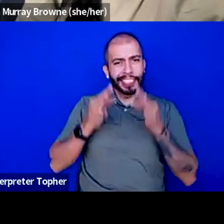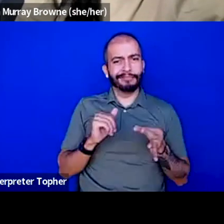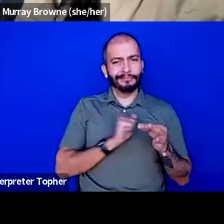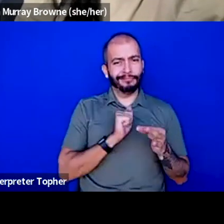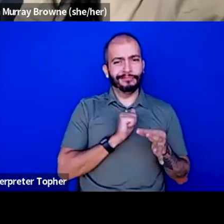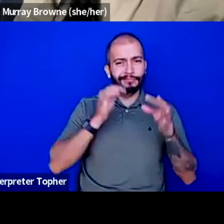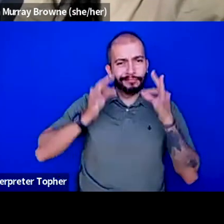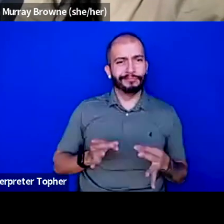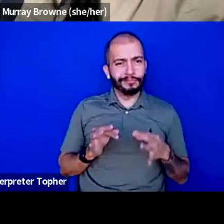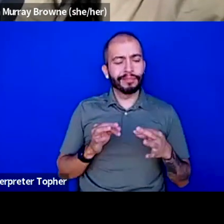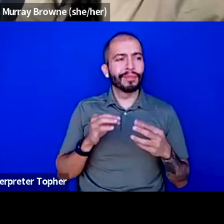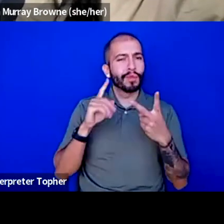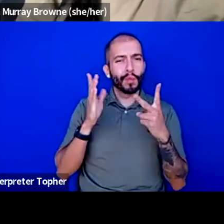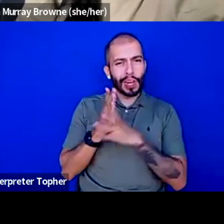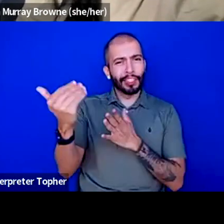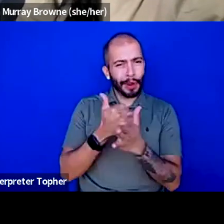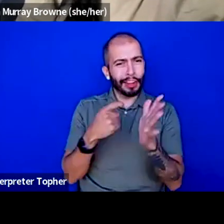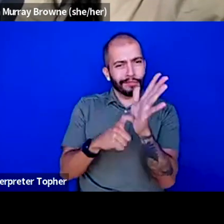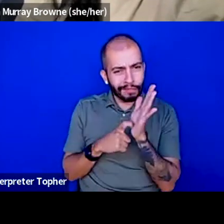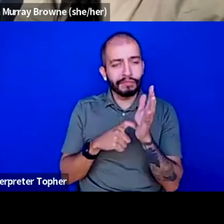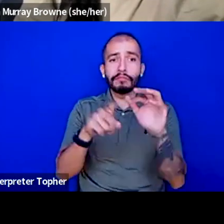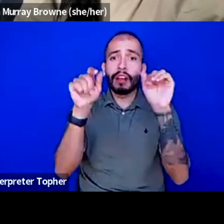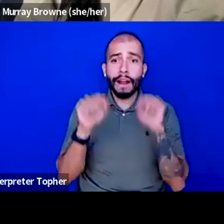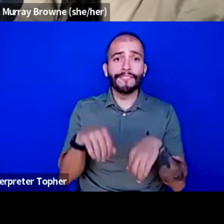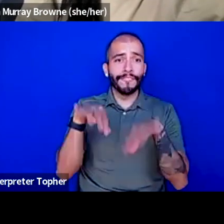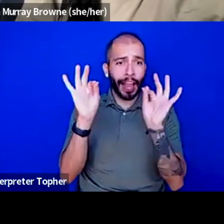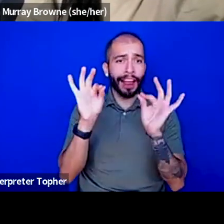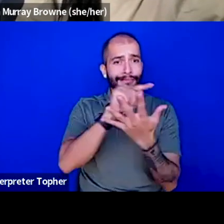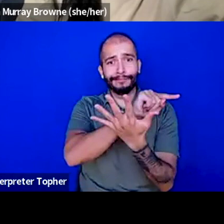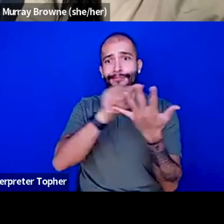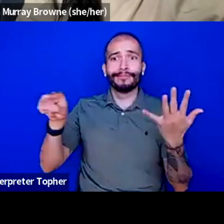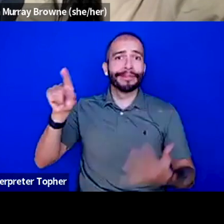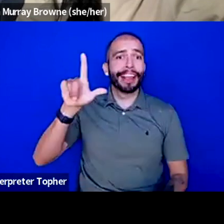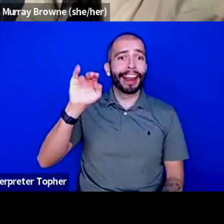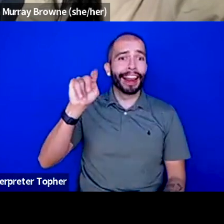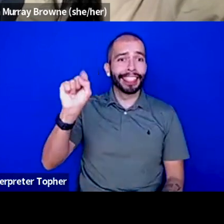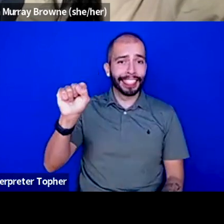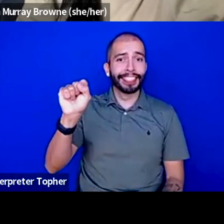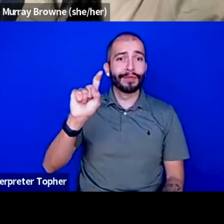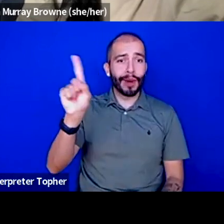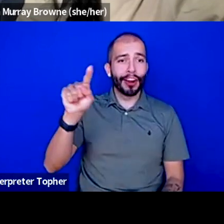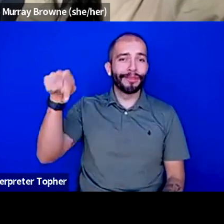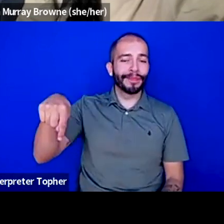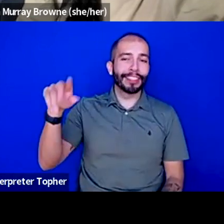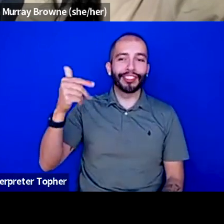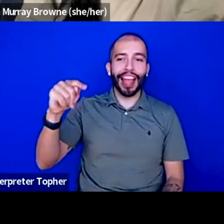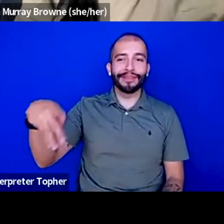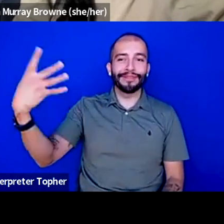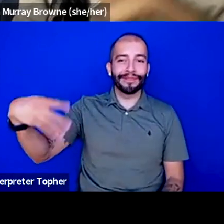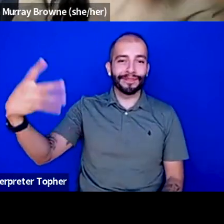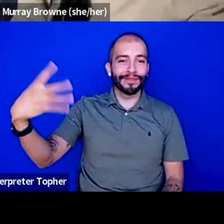all of those links that are being generously shared. And part of the learning that we're doing this year is studying more about